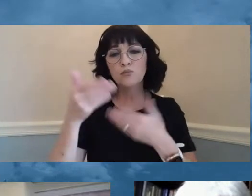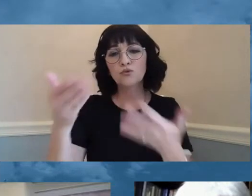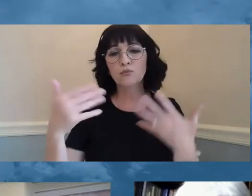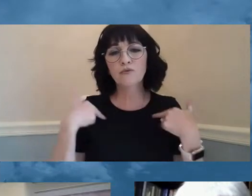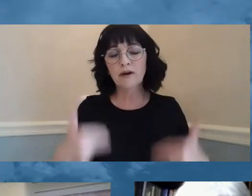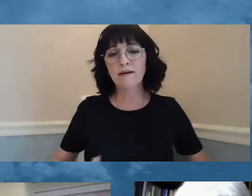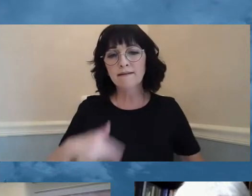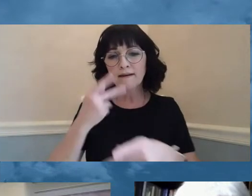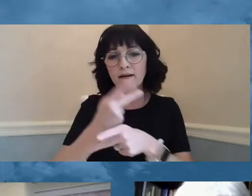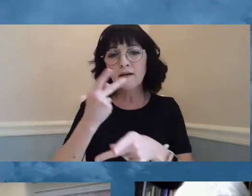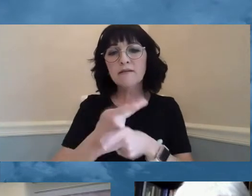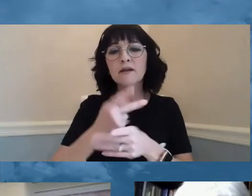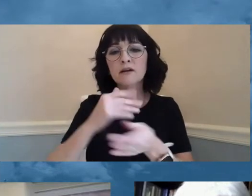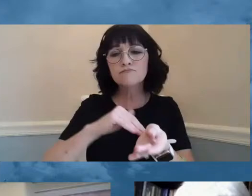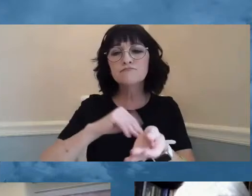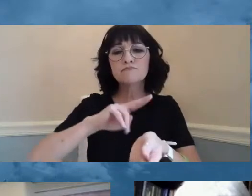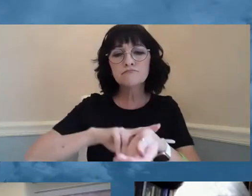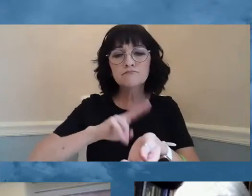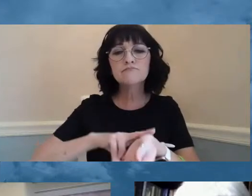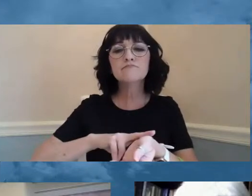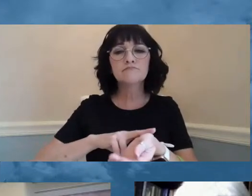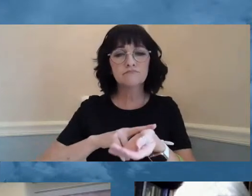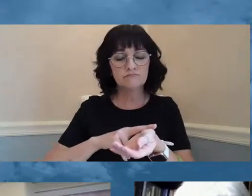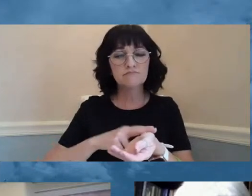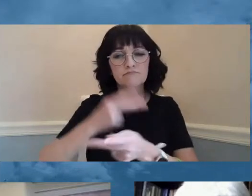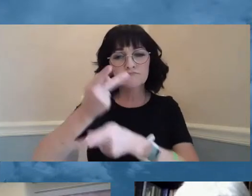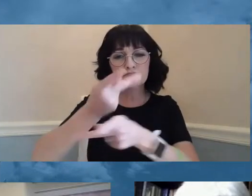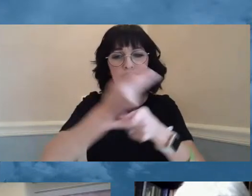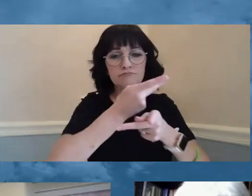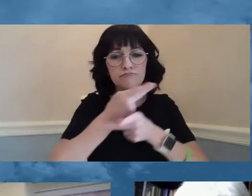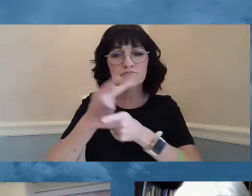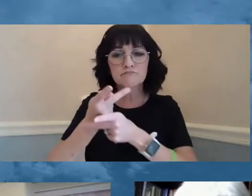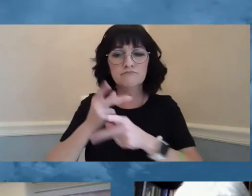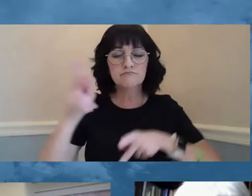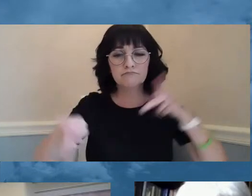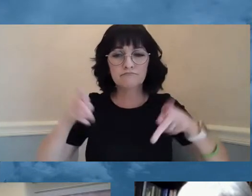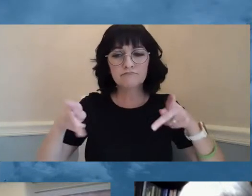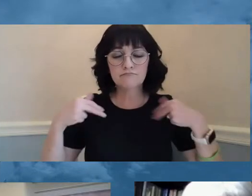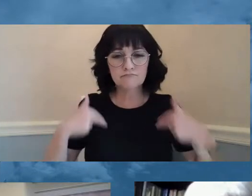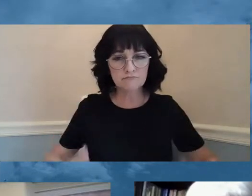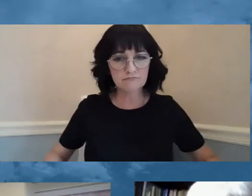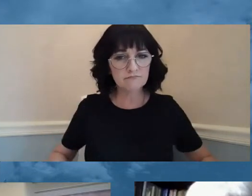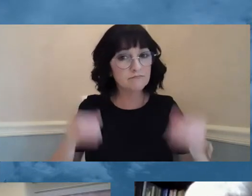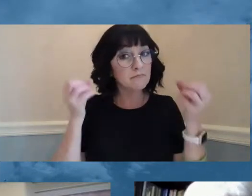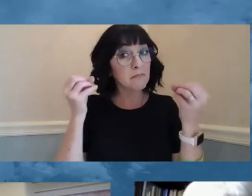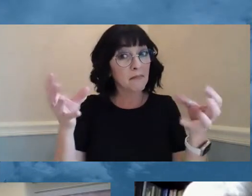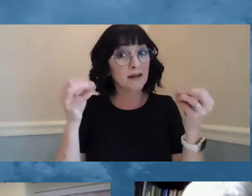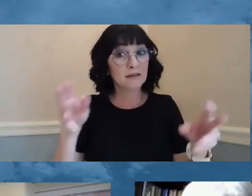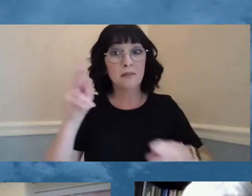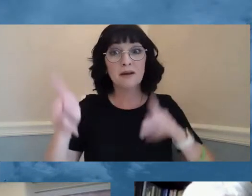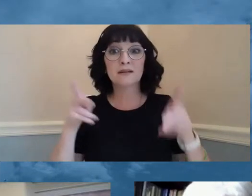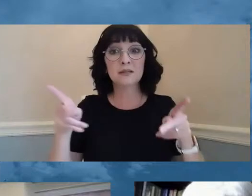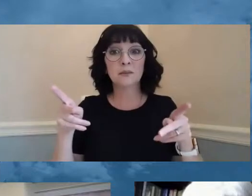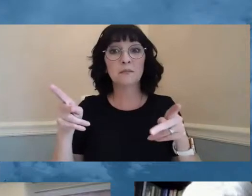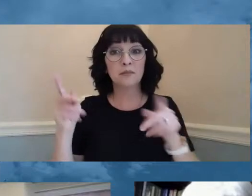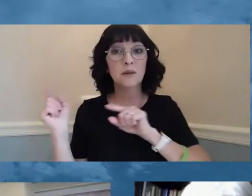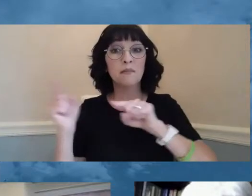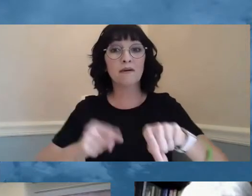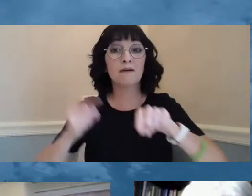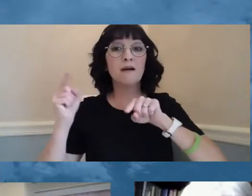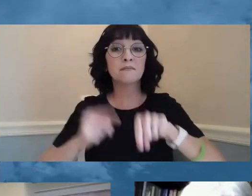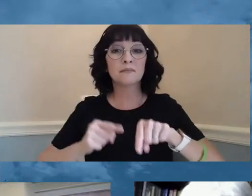state and our visitors. As we know, we have thousands of visitors who come to the beautiful Delaware beaches during